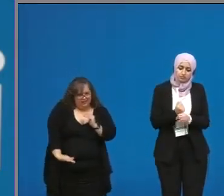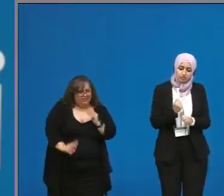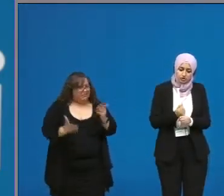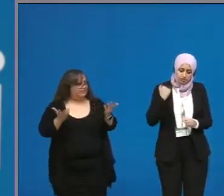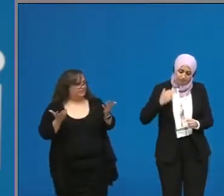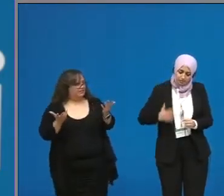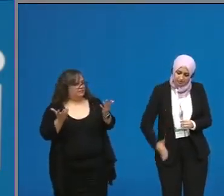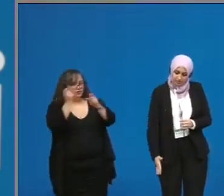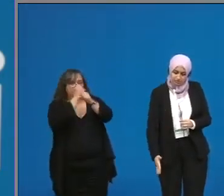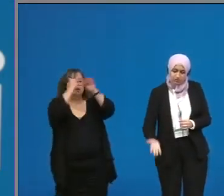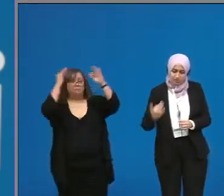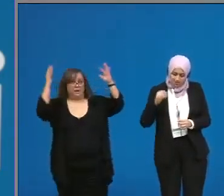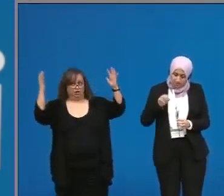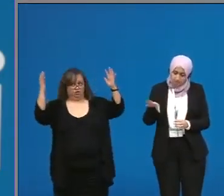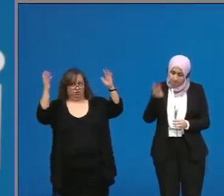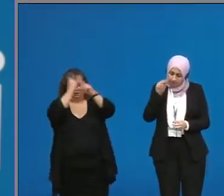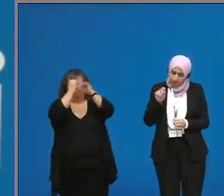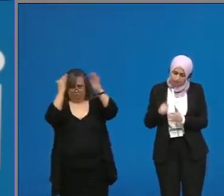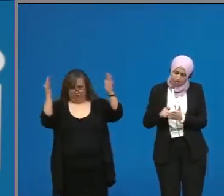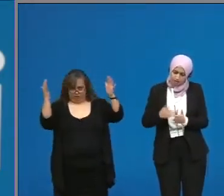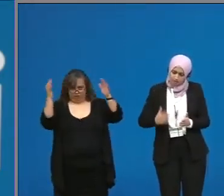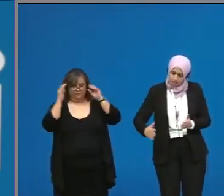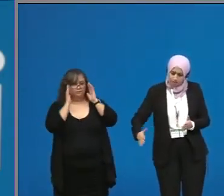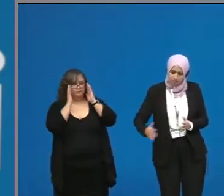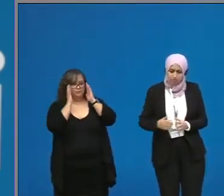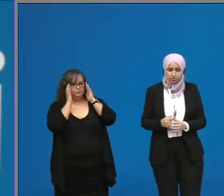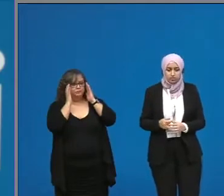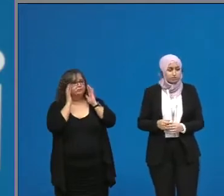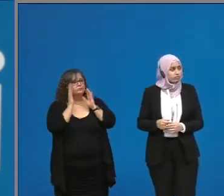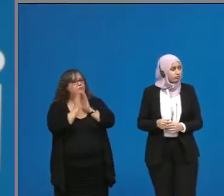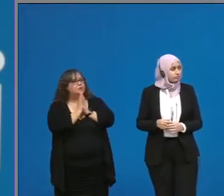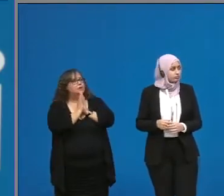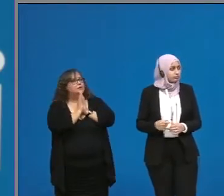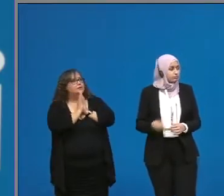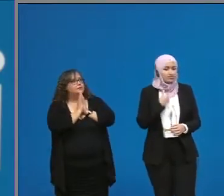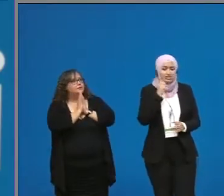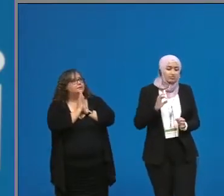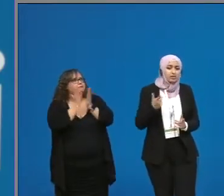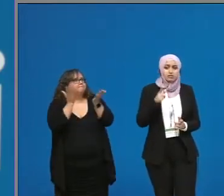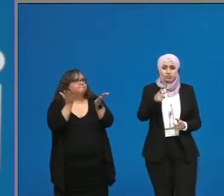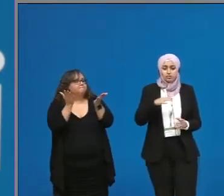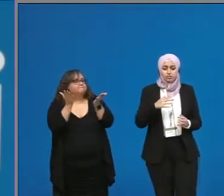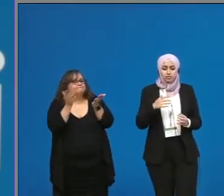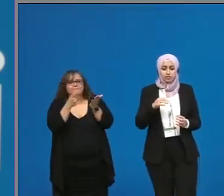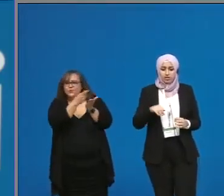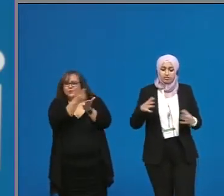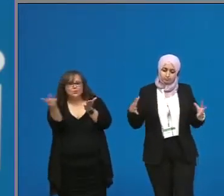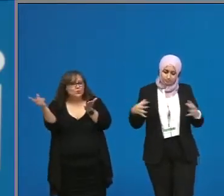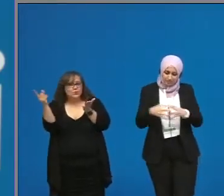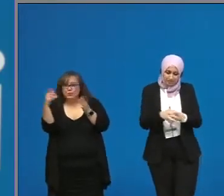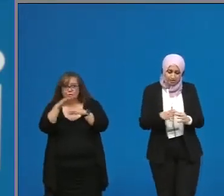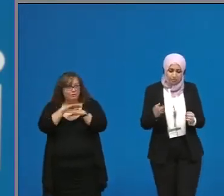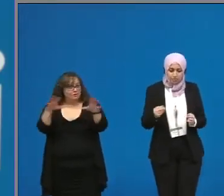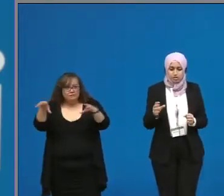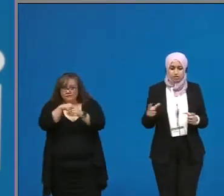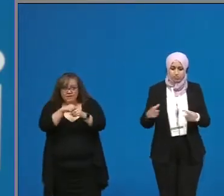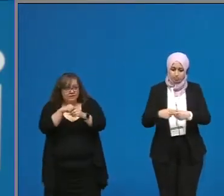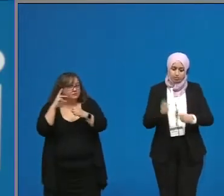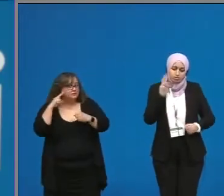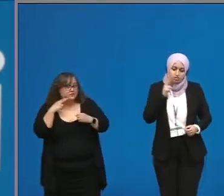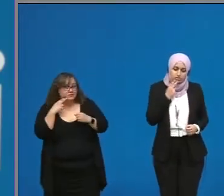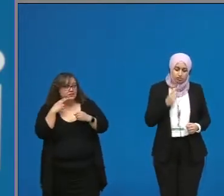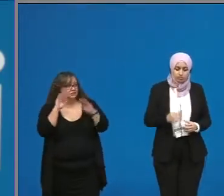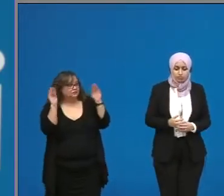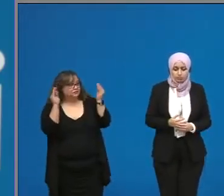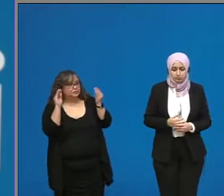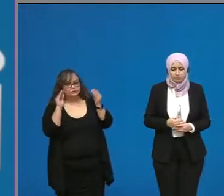you to just not take things for granted, because if you're not involved with the deaf in one way or another, or if they're not in your family, you